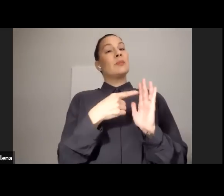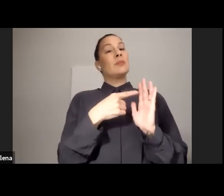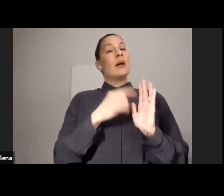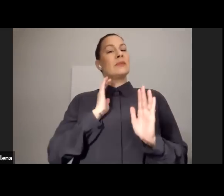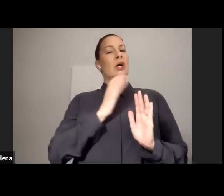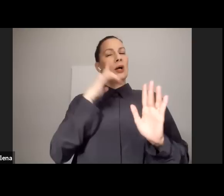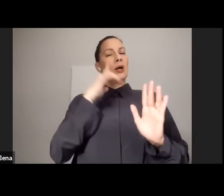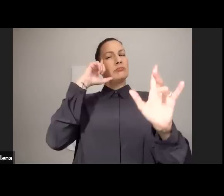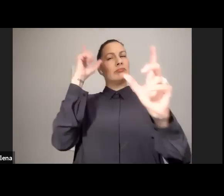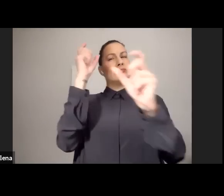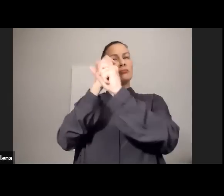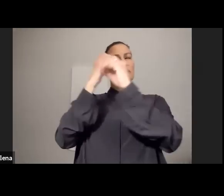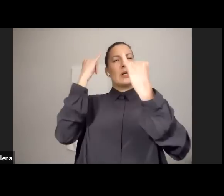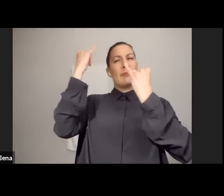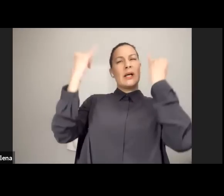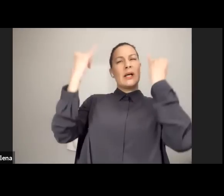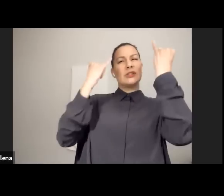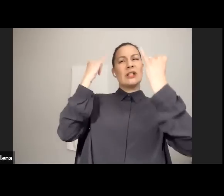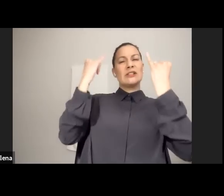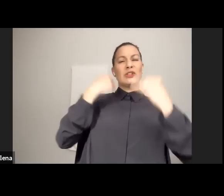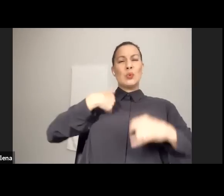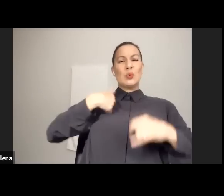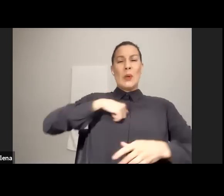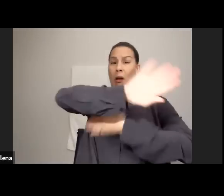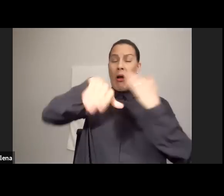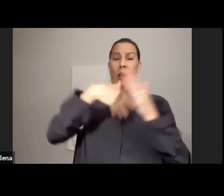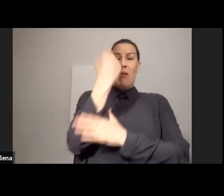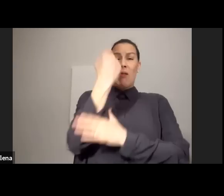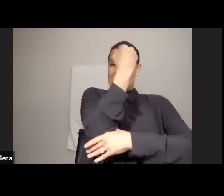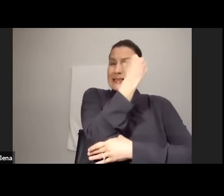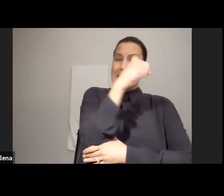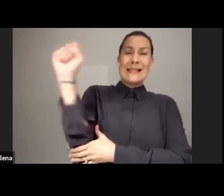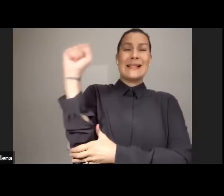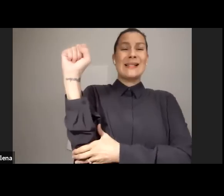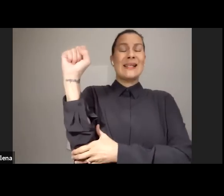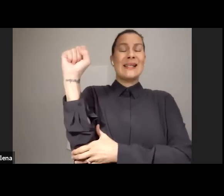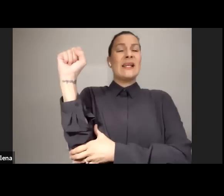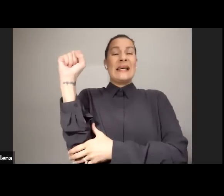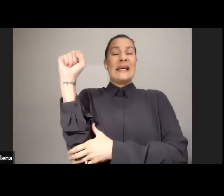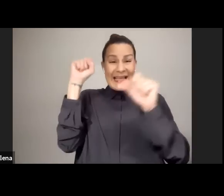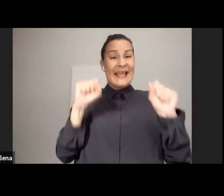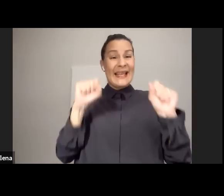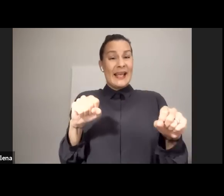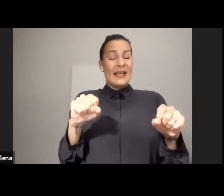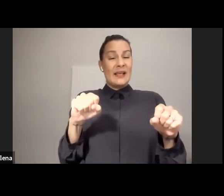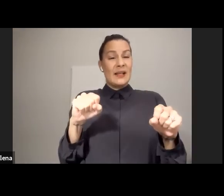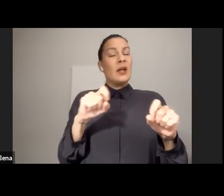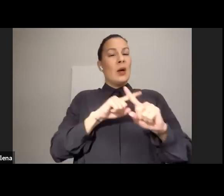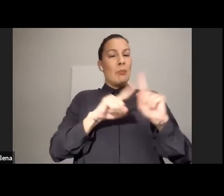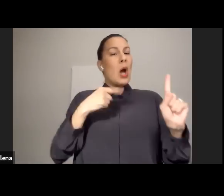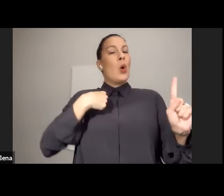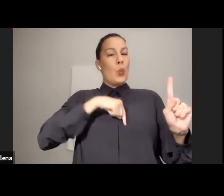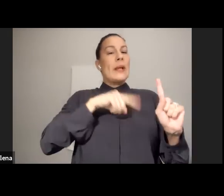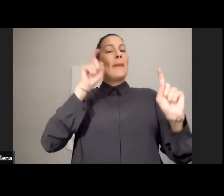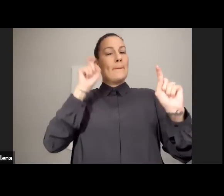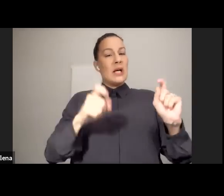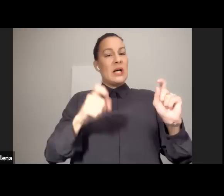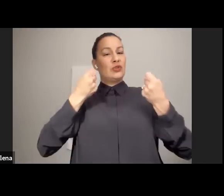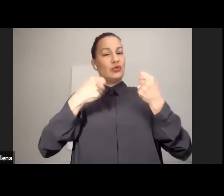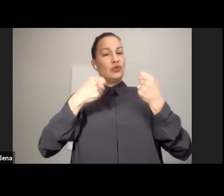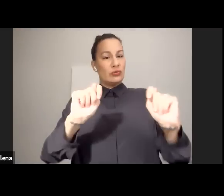for this project of mass resistance seems unreachable, but we must reach for it. There is no other